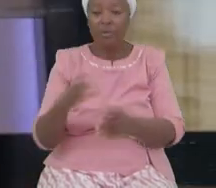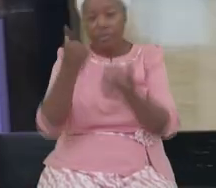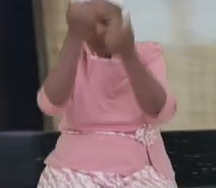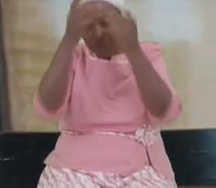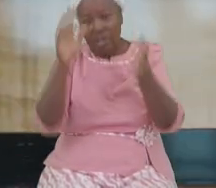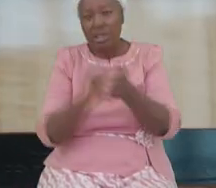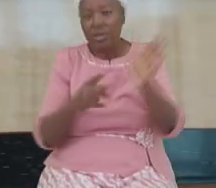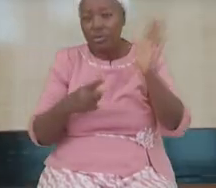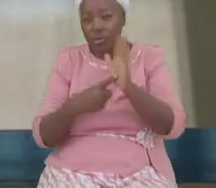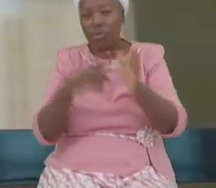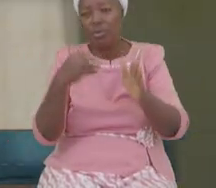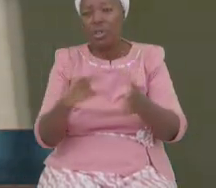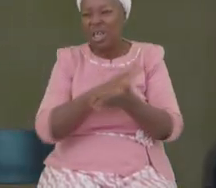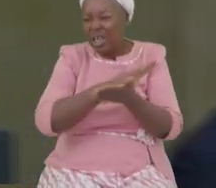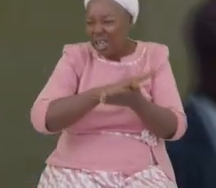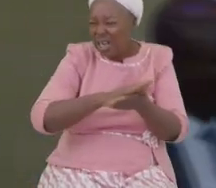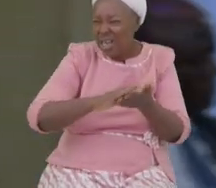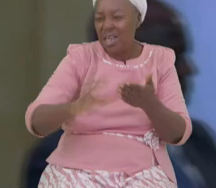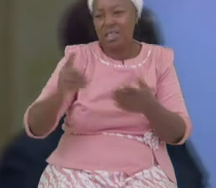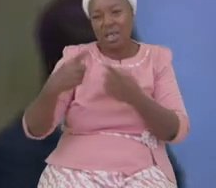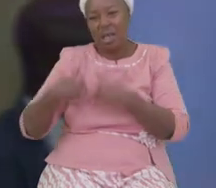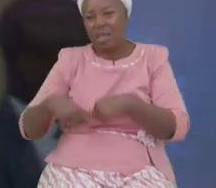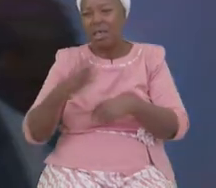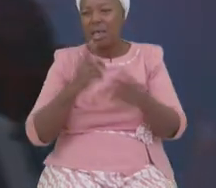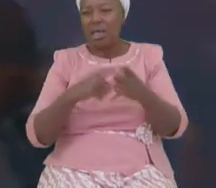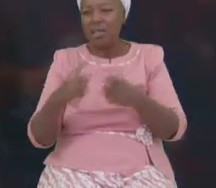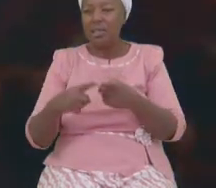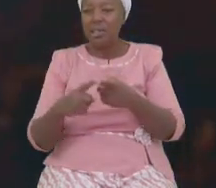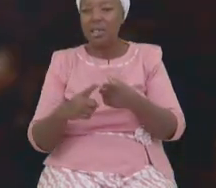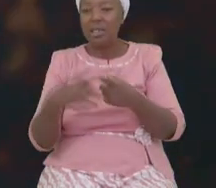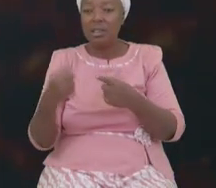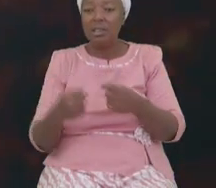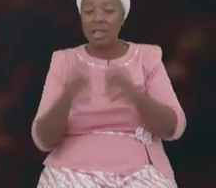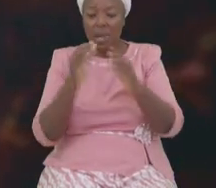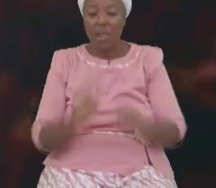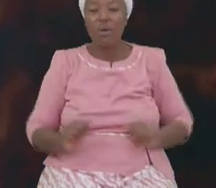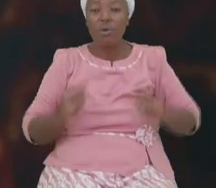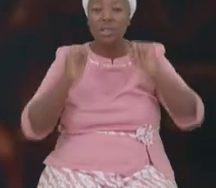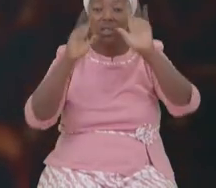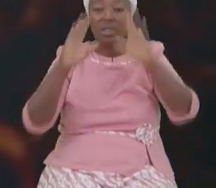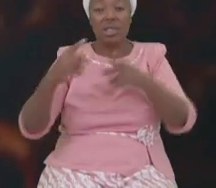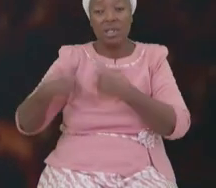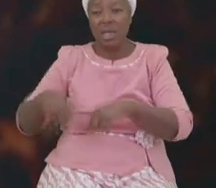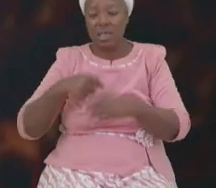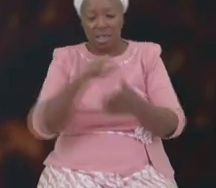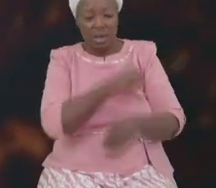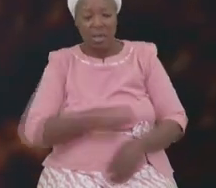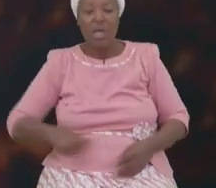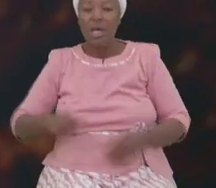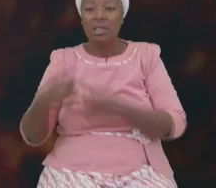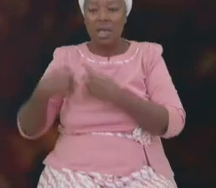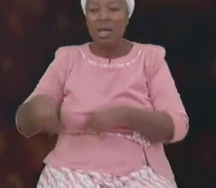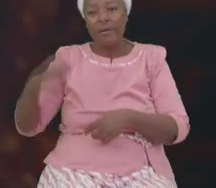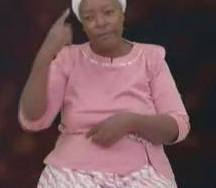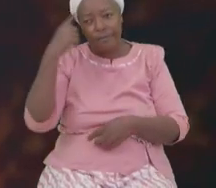shows the cleansed heart, and the consecrated heart, and the circumcised heart